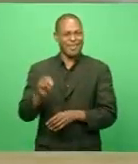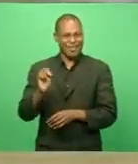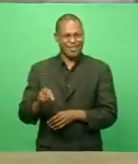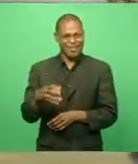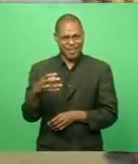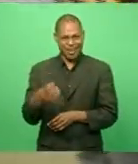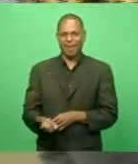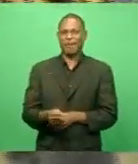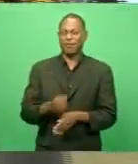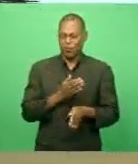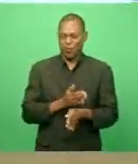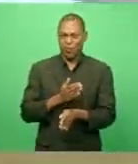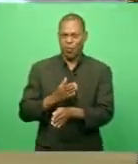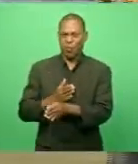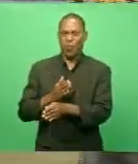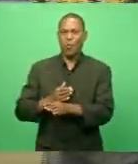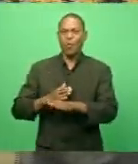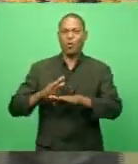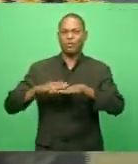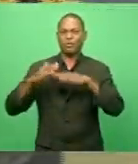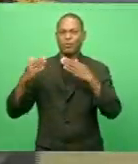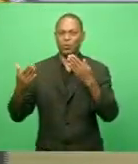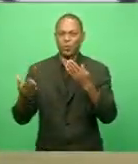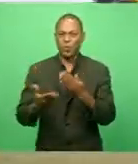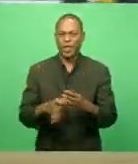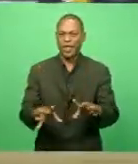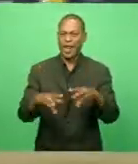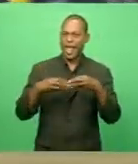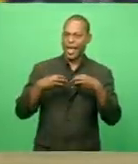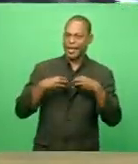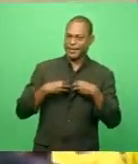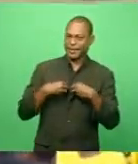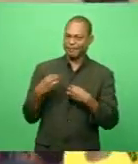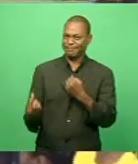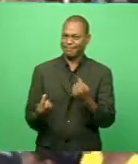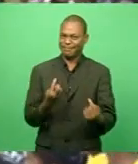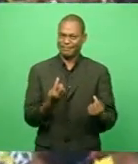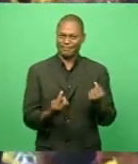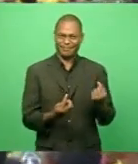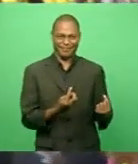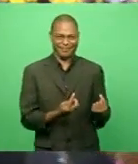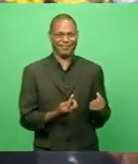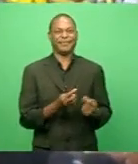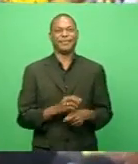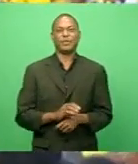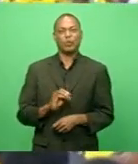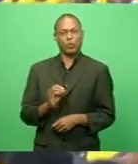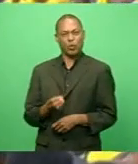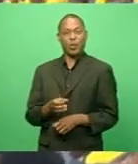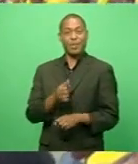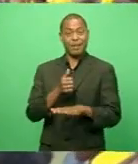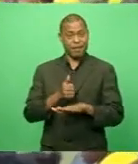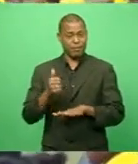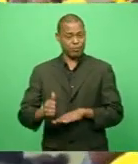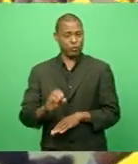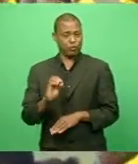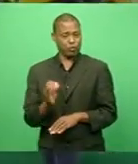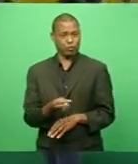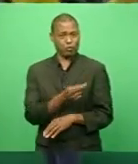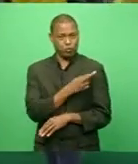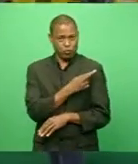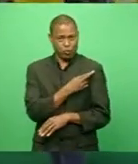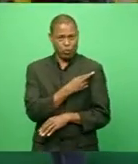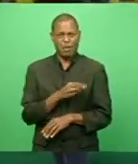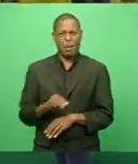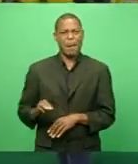and see how Fijians can interact more appropriately by accepting each other. Ratunaingama adds the government should relook at the role of the Mercy